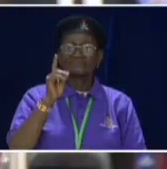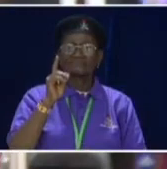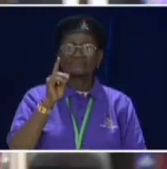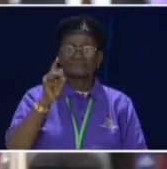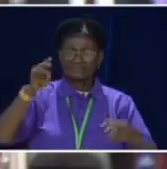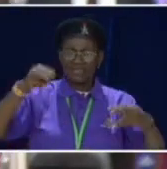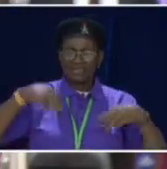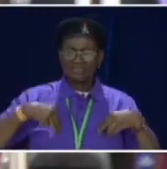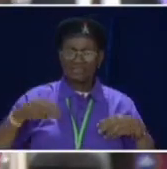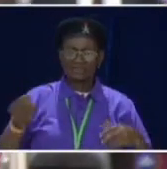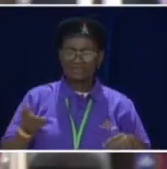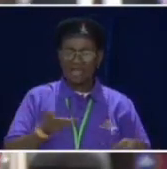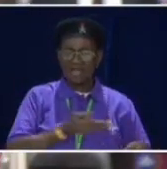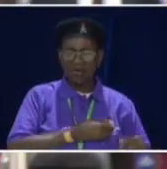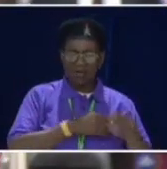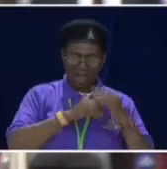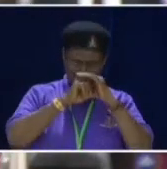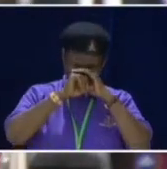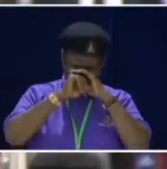Accept our worship.